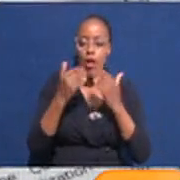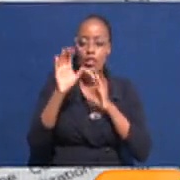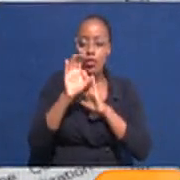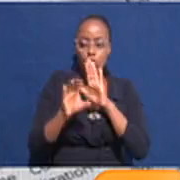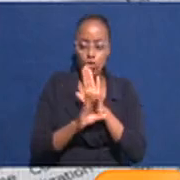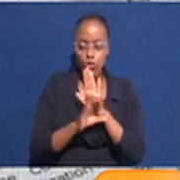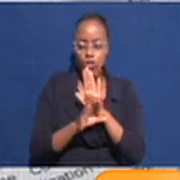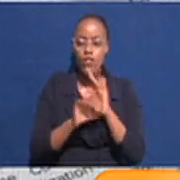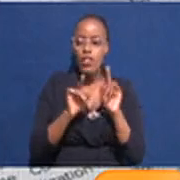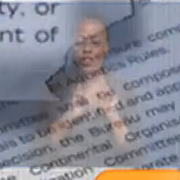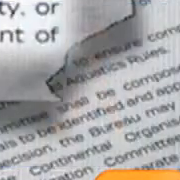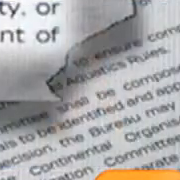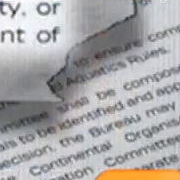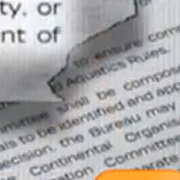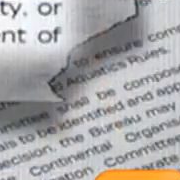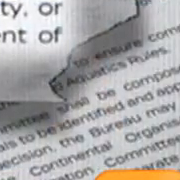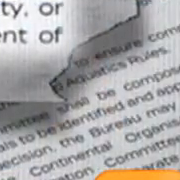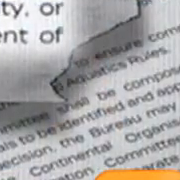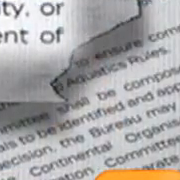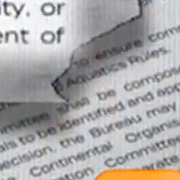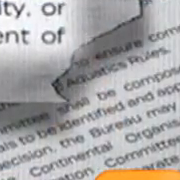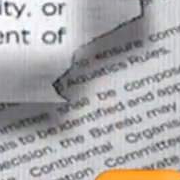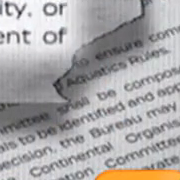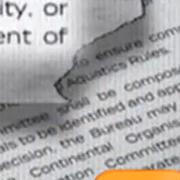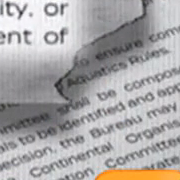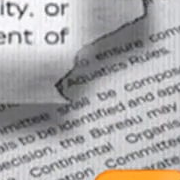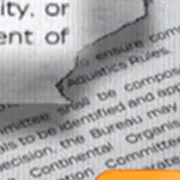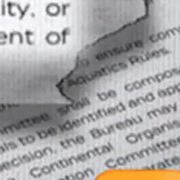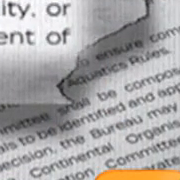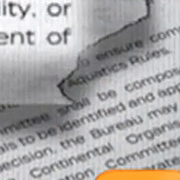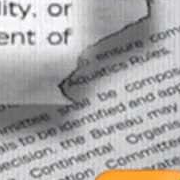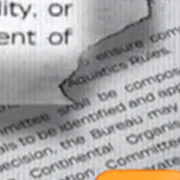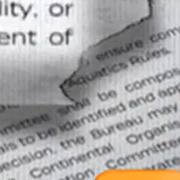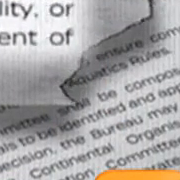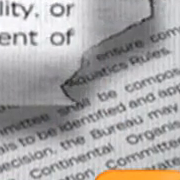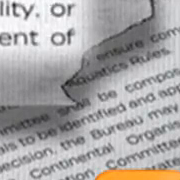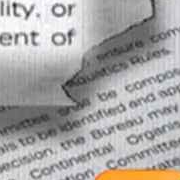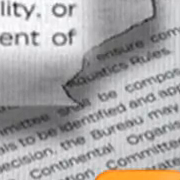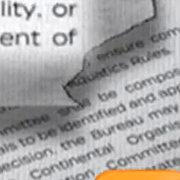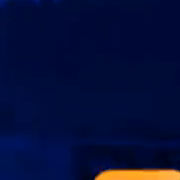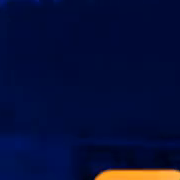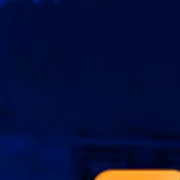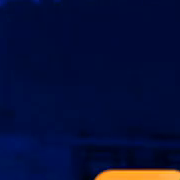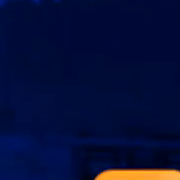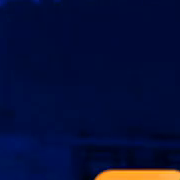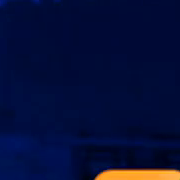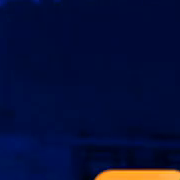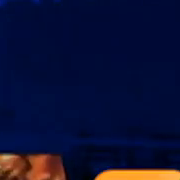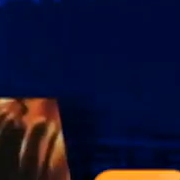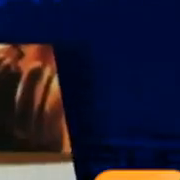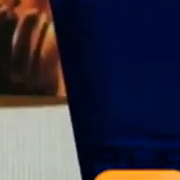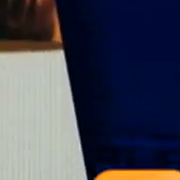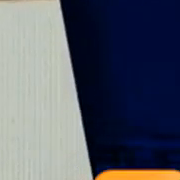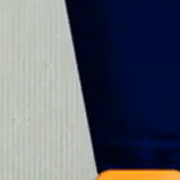Constitution. In our view, the Sports Cabinet Secretary and the Sports Principal Secretary should form the Stabilization Committee. She also states that